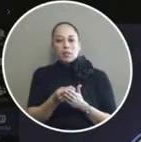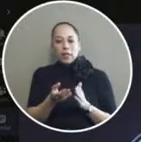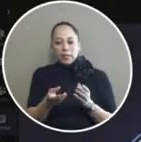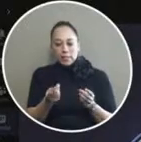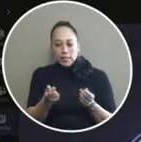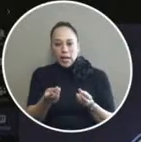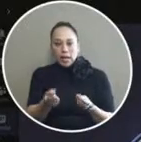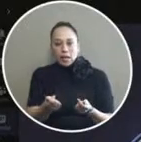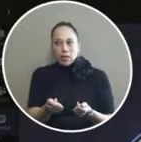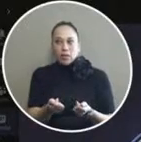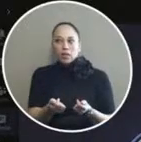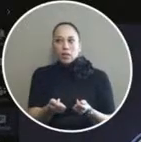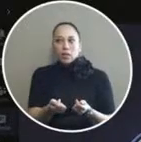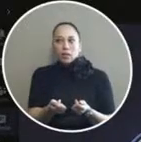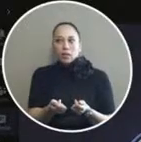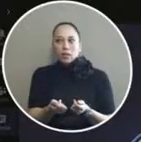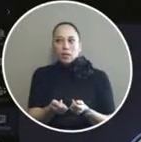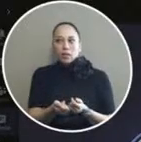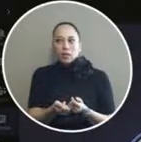accelerated.